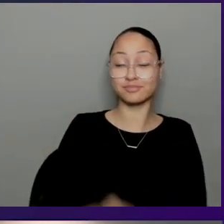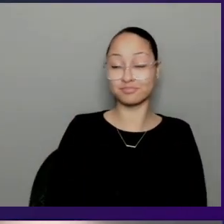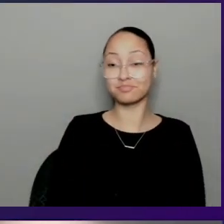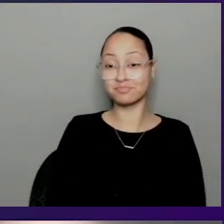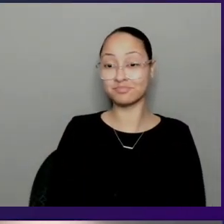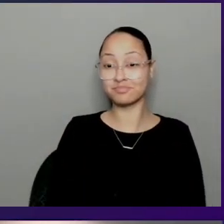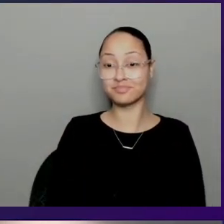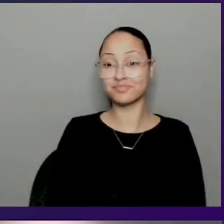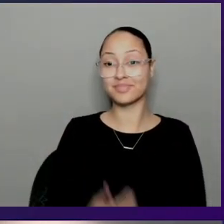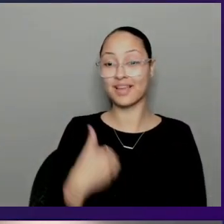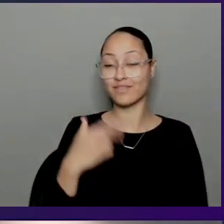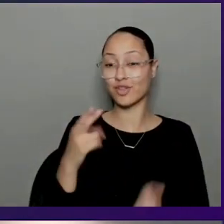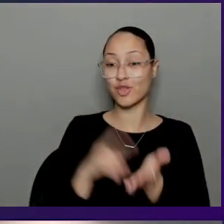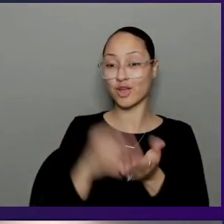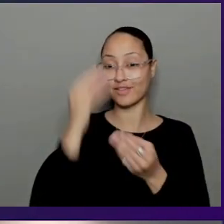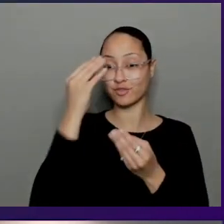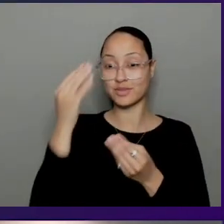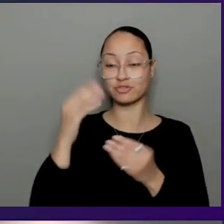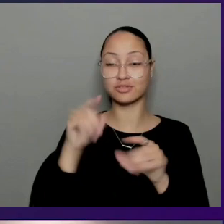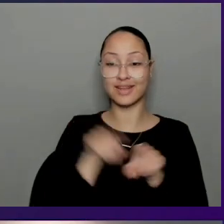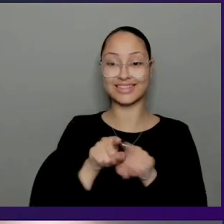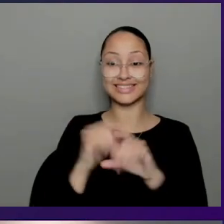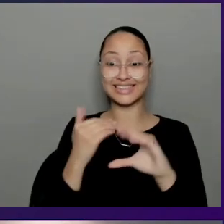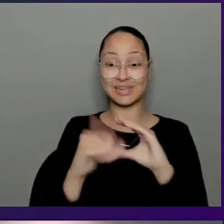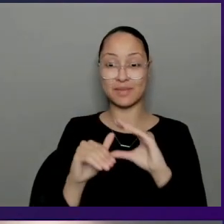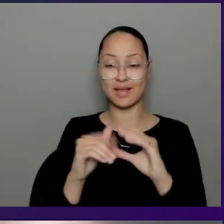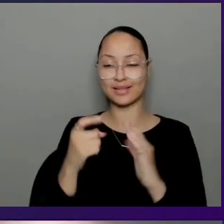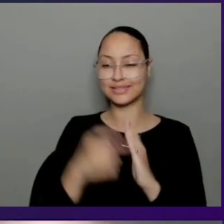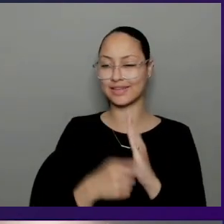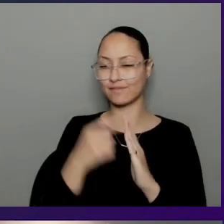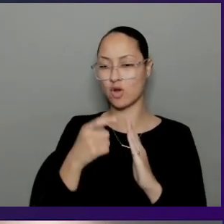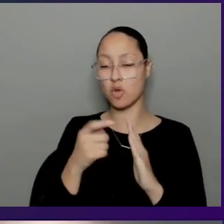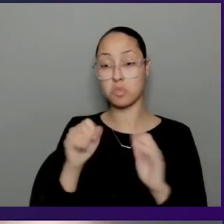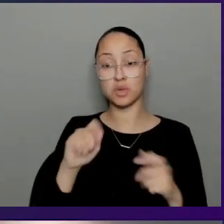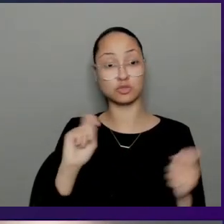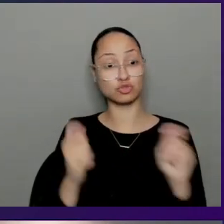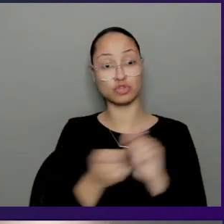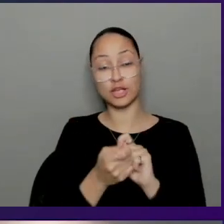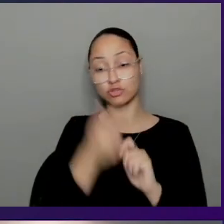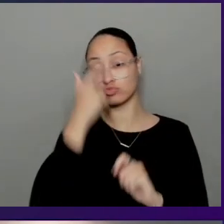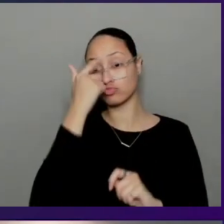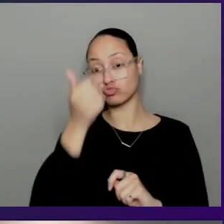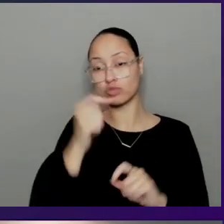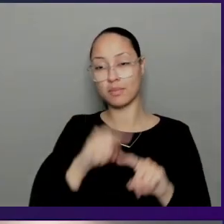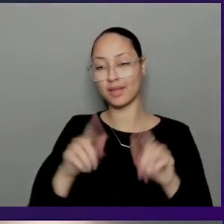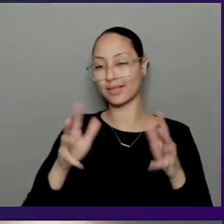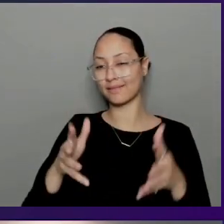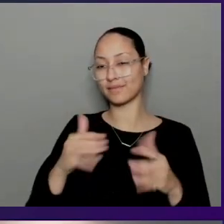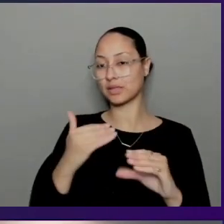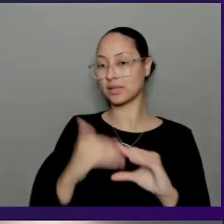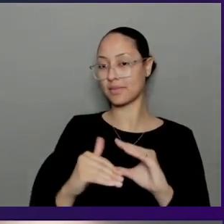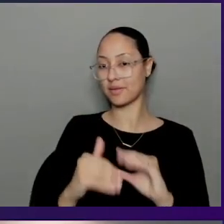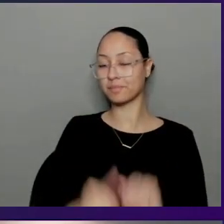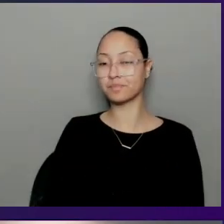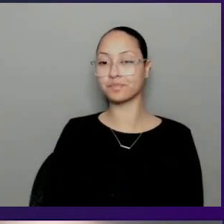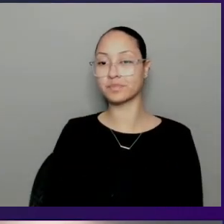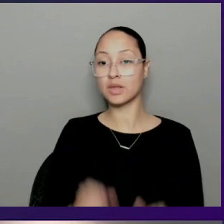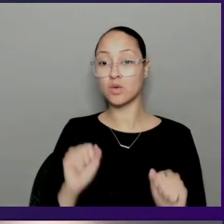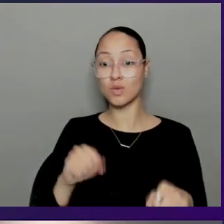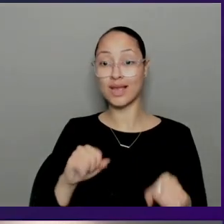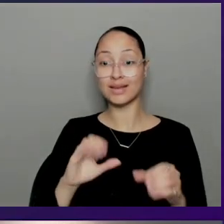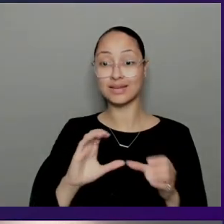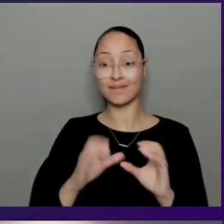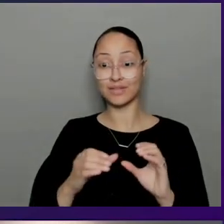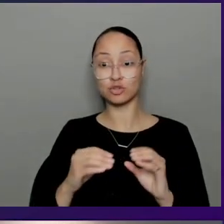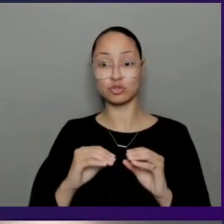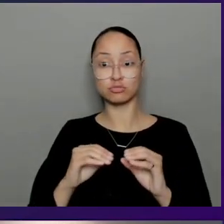email, already as a default. You can change it, but we'll leave email. You can configure sign-up features, for